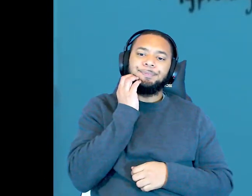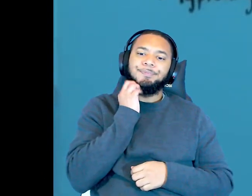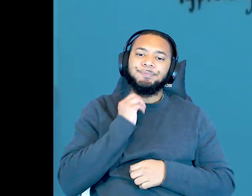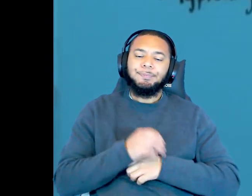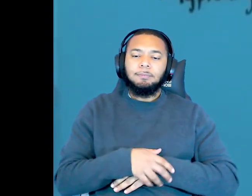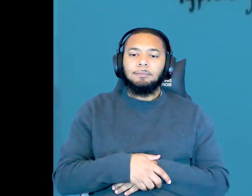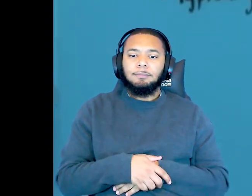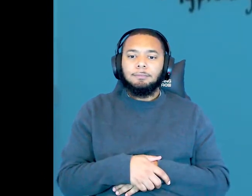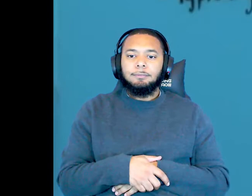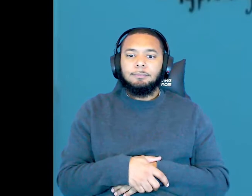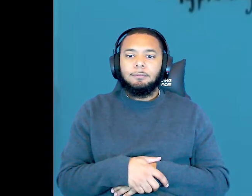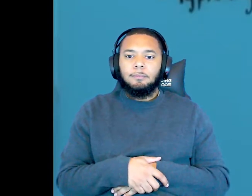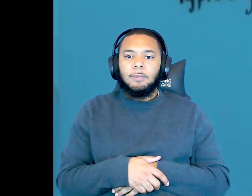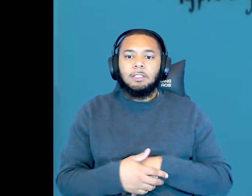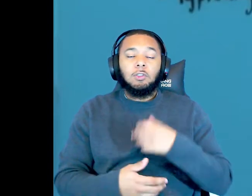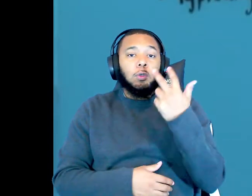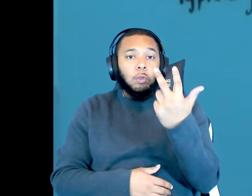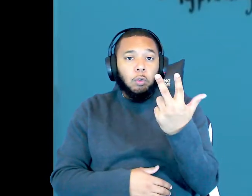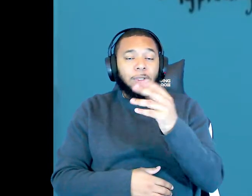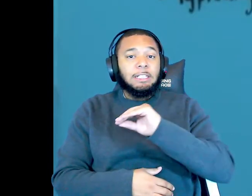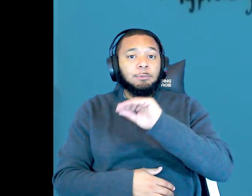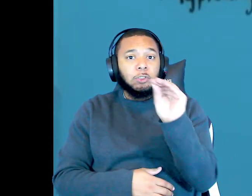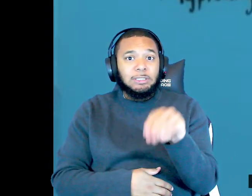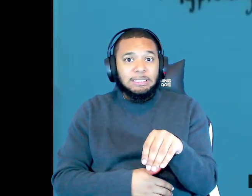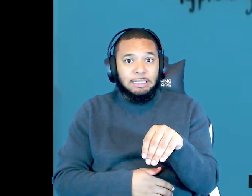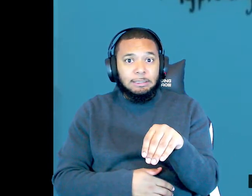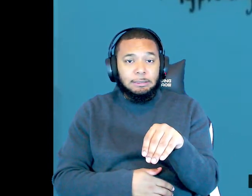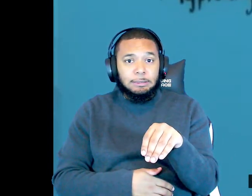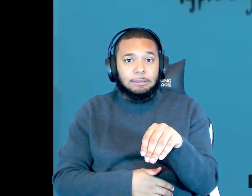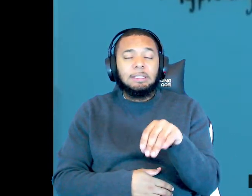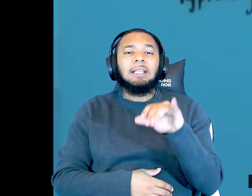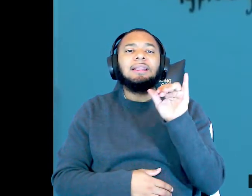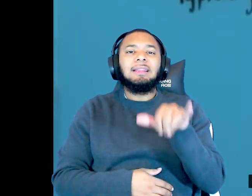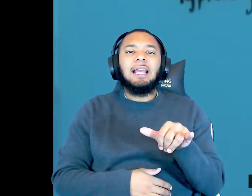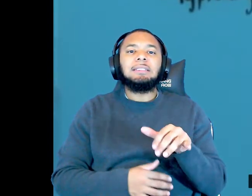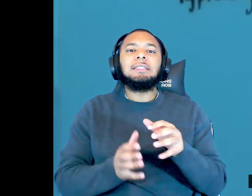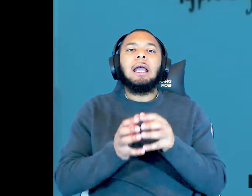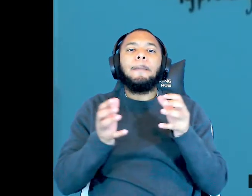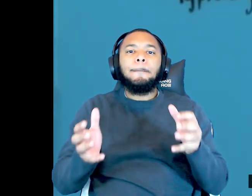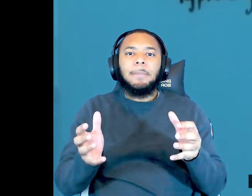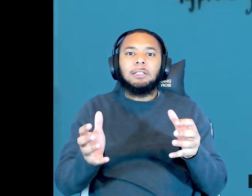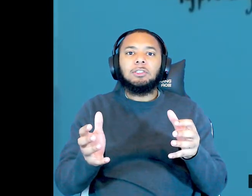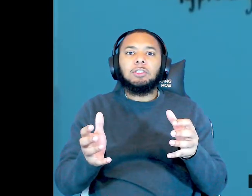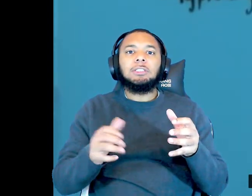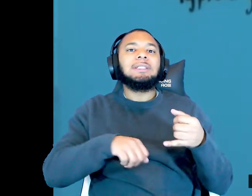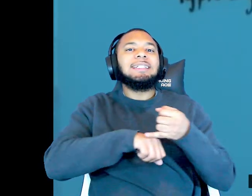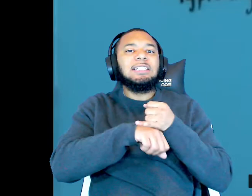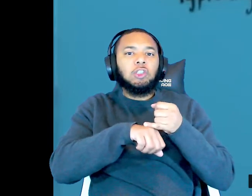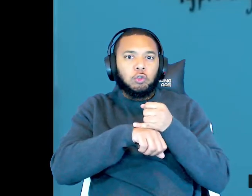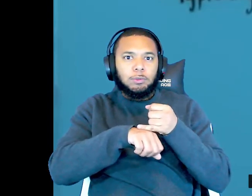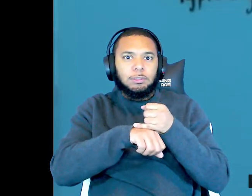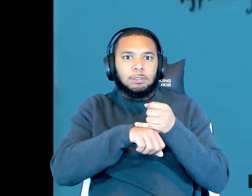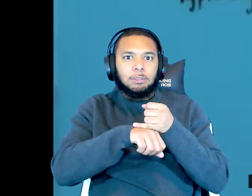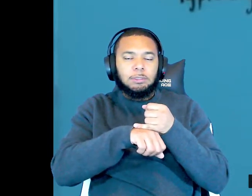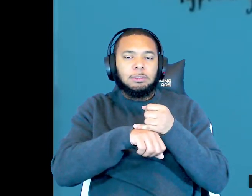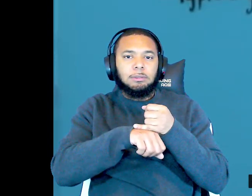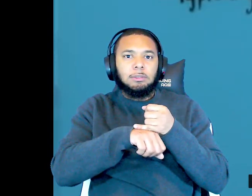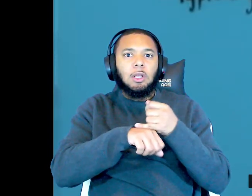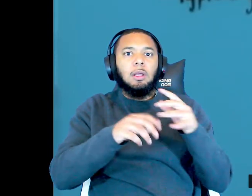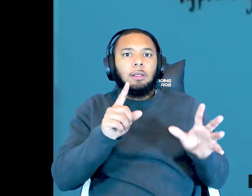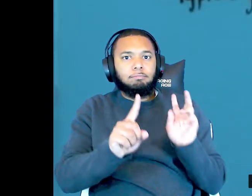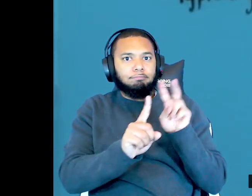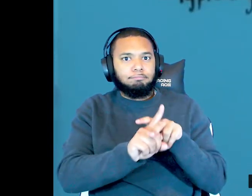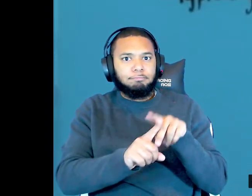So 3% is the amount of interest we're going to owe on the $800. So let's do